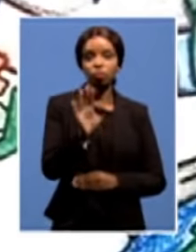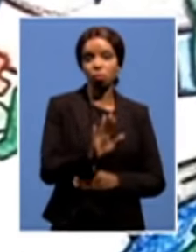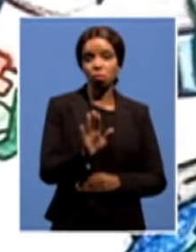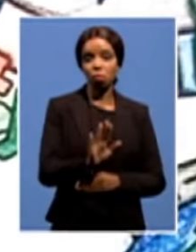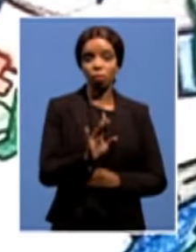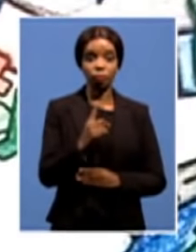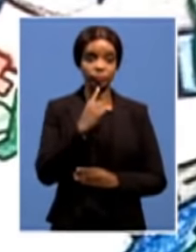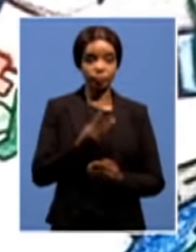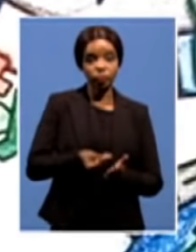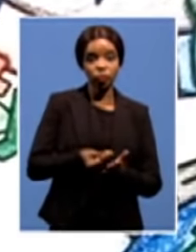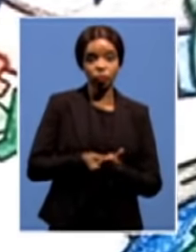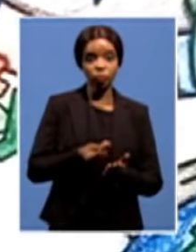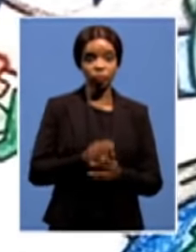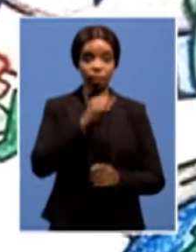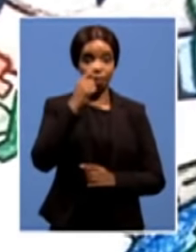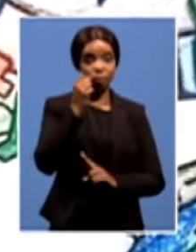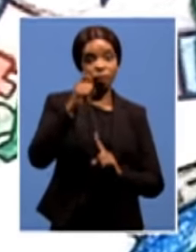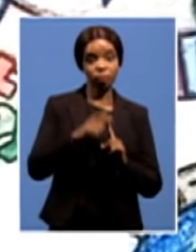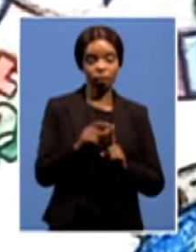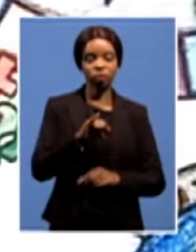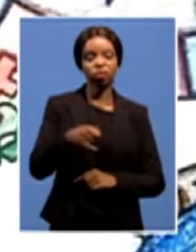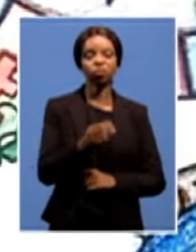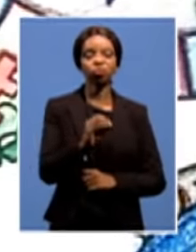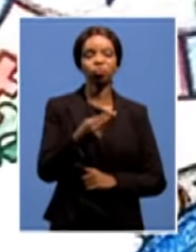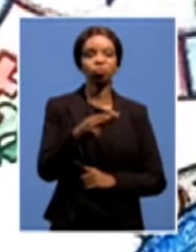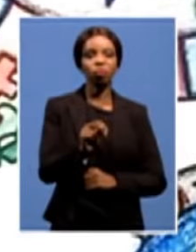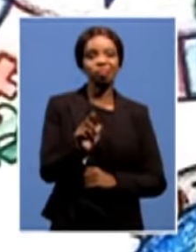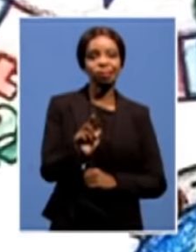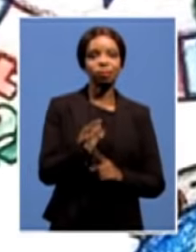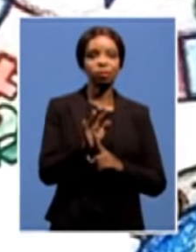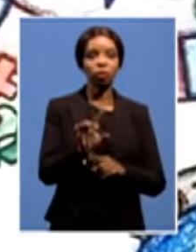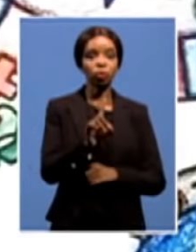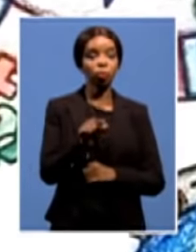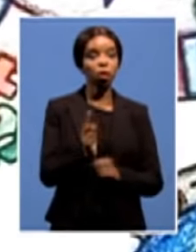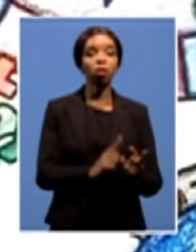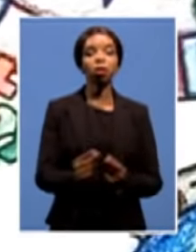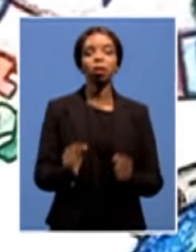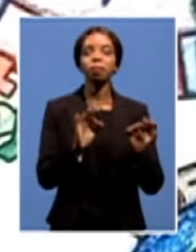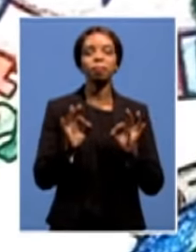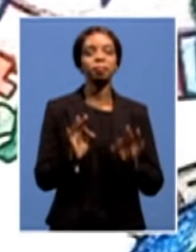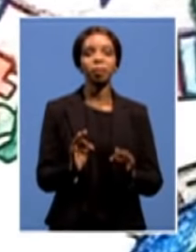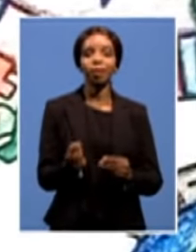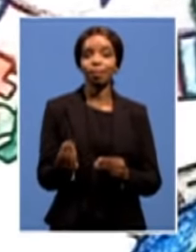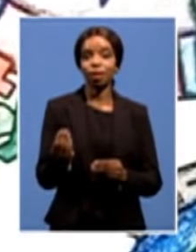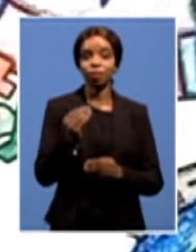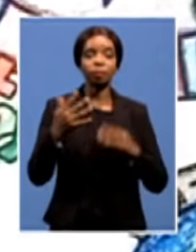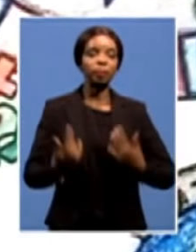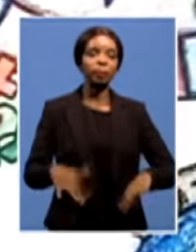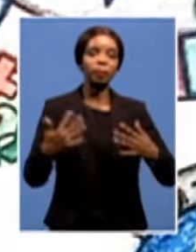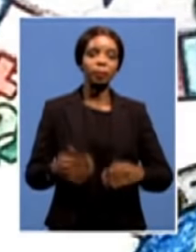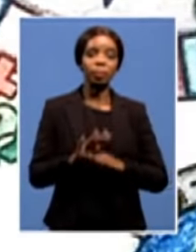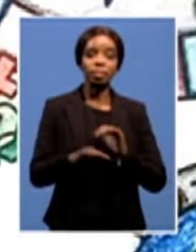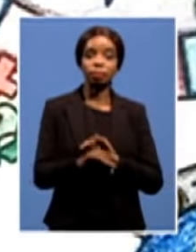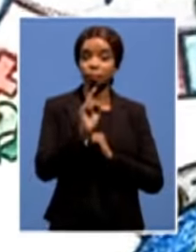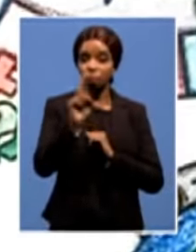winning economists like John Heckman have shown that it is the greatest investment that any country can make if